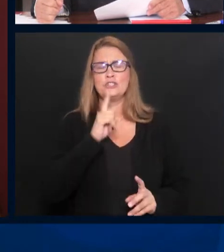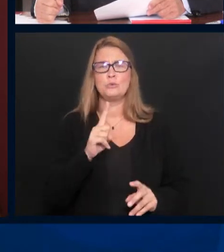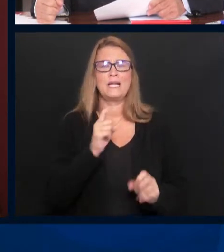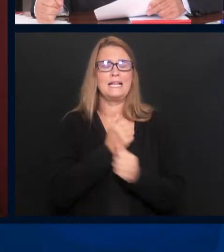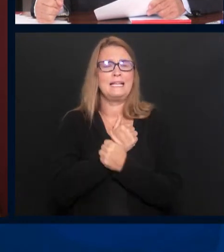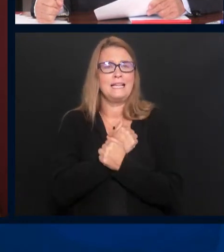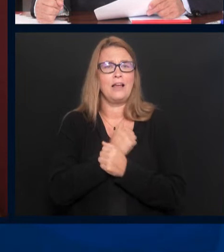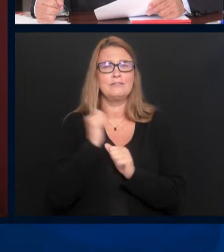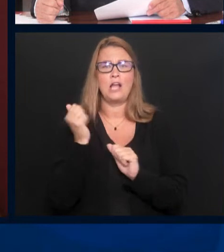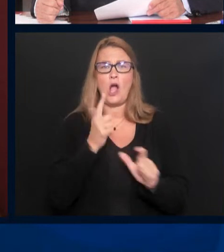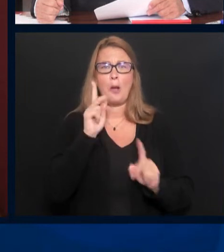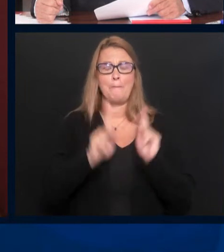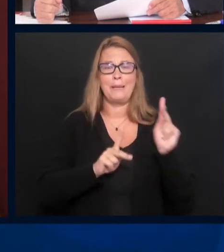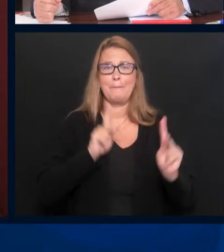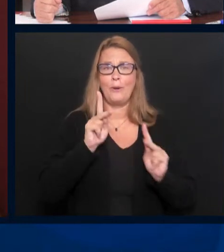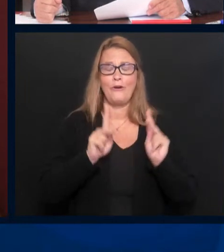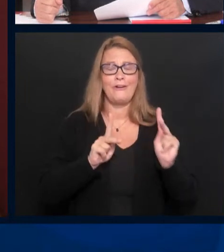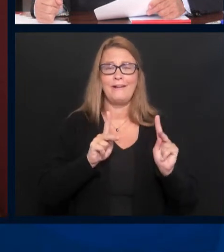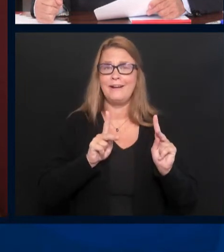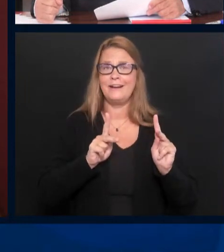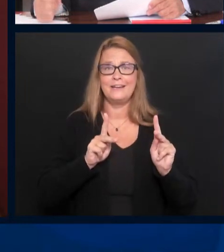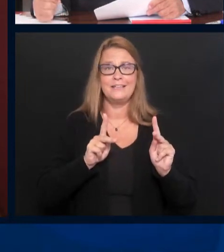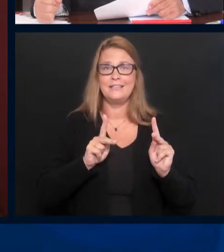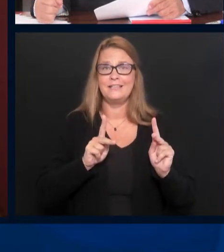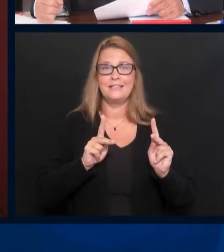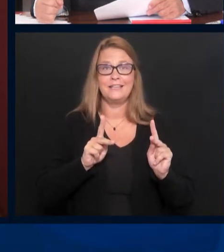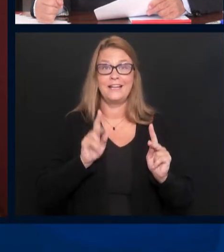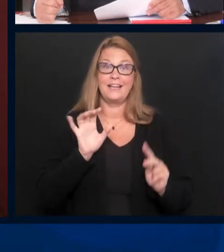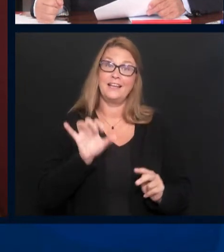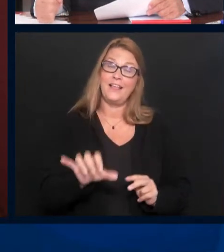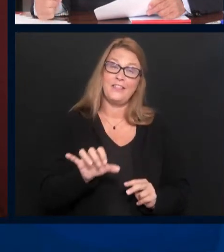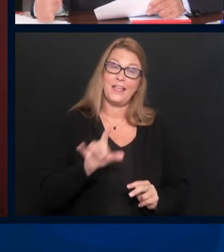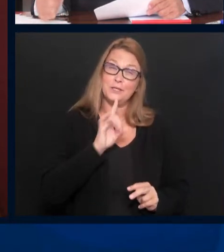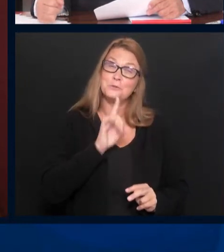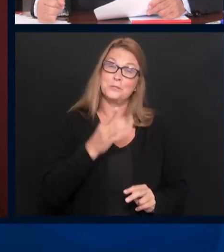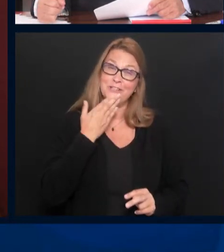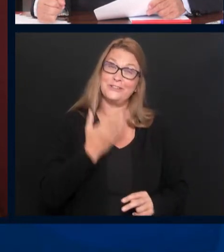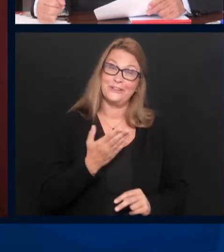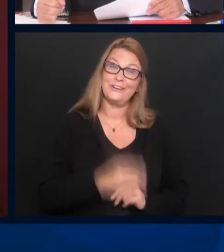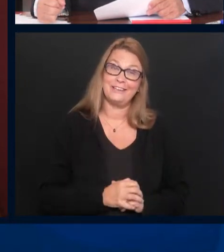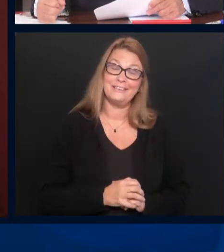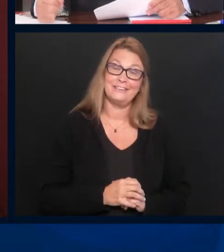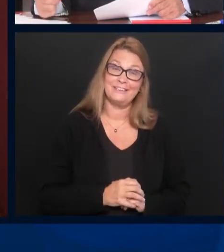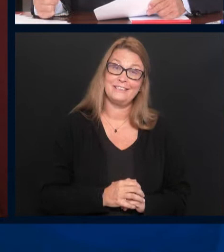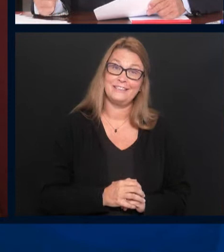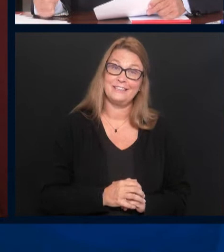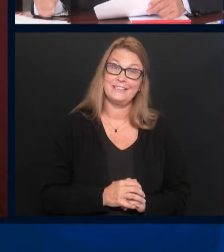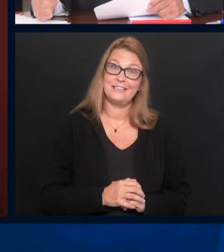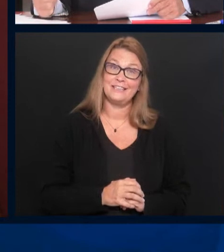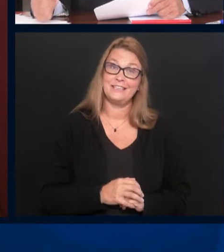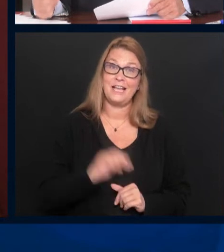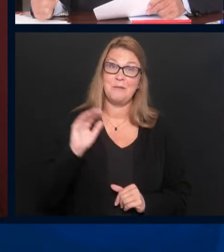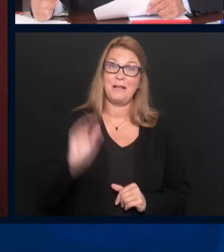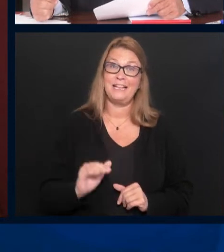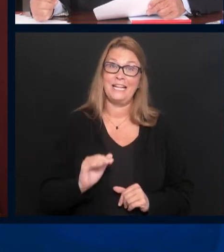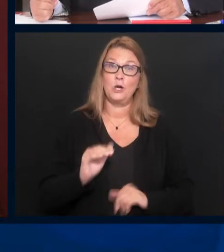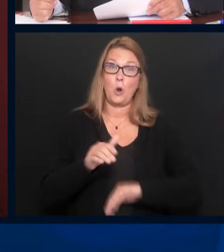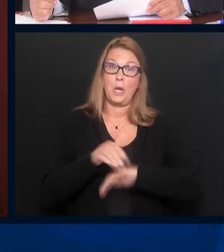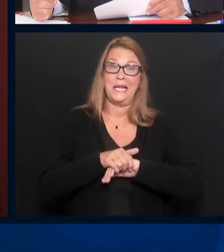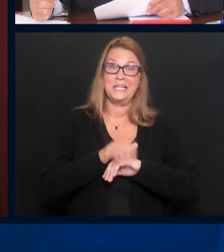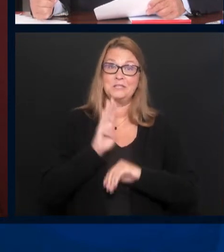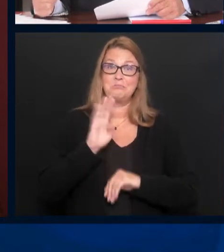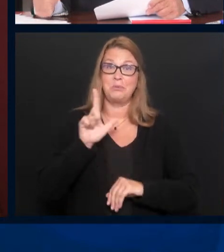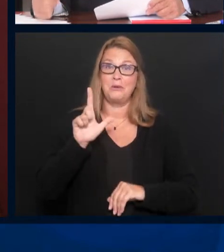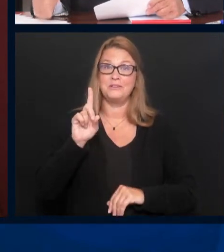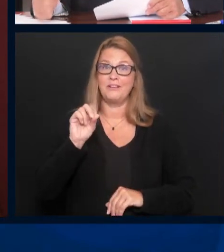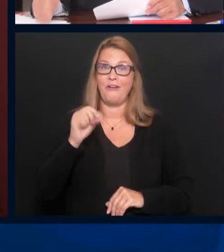everybody. How in the world could it really be better? I mean, really and truly, the little old English bulldog that got